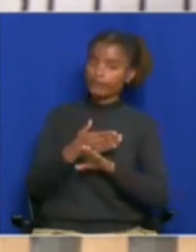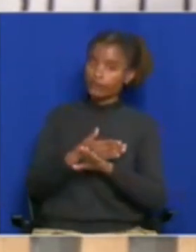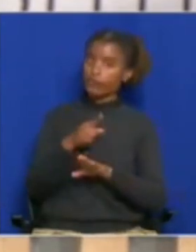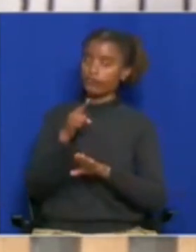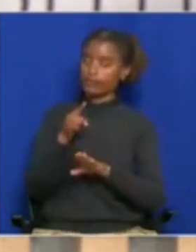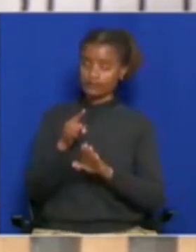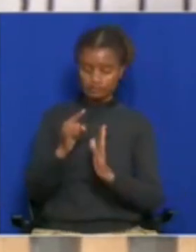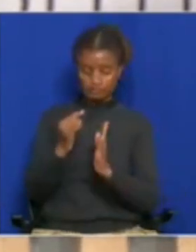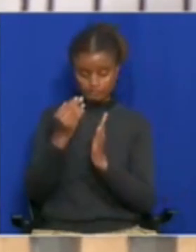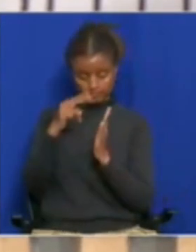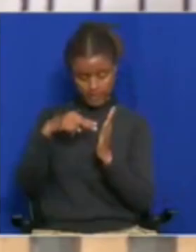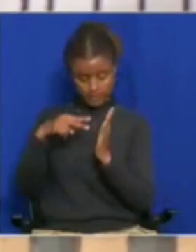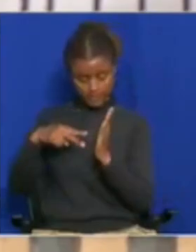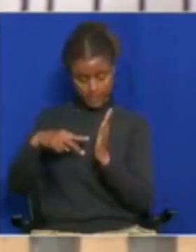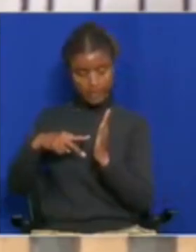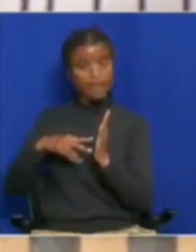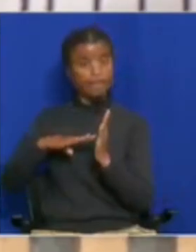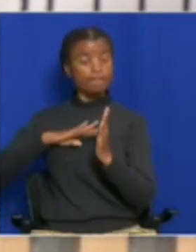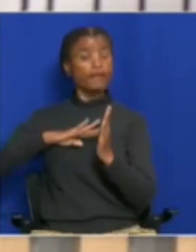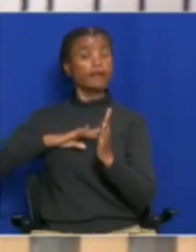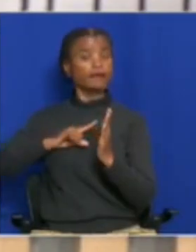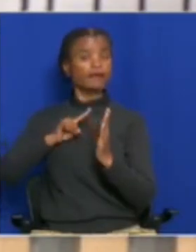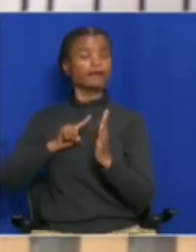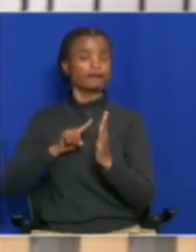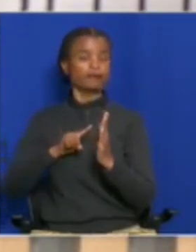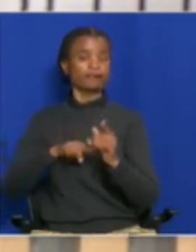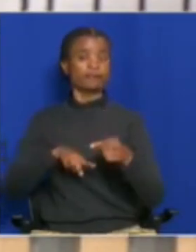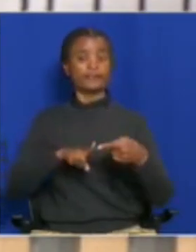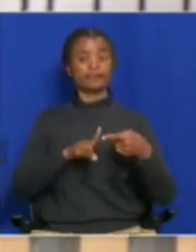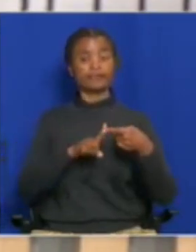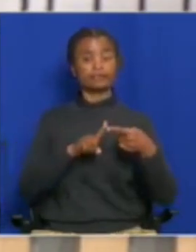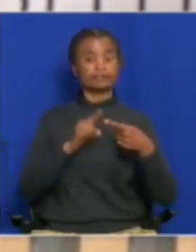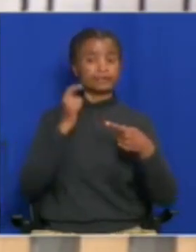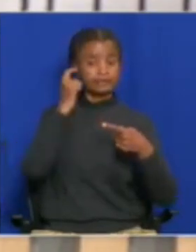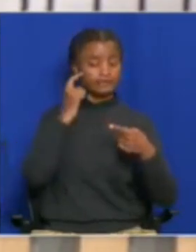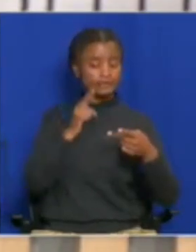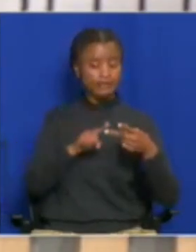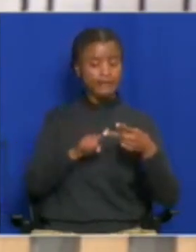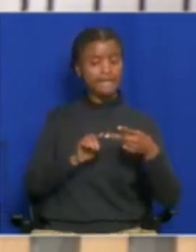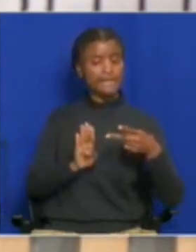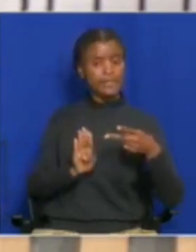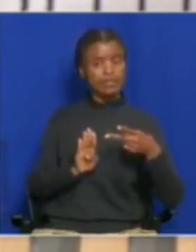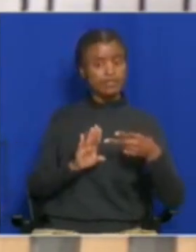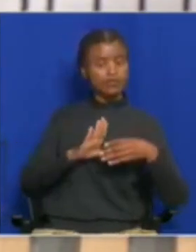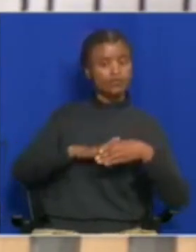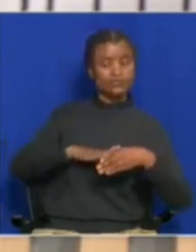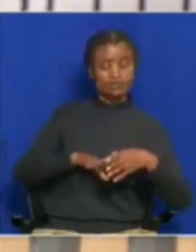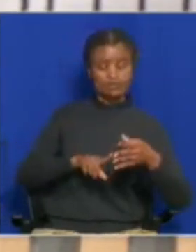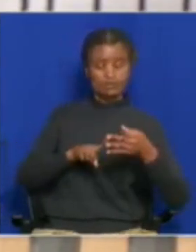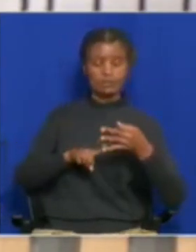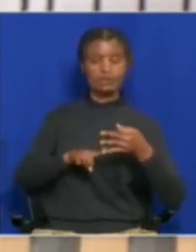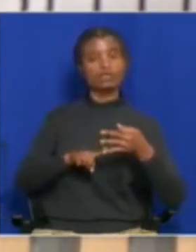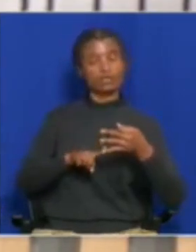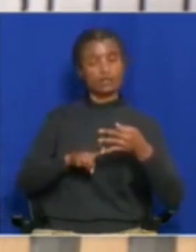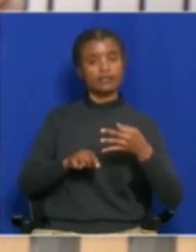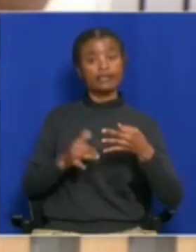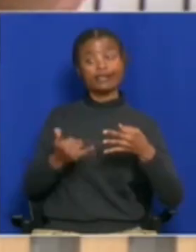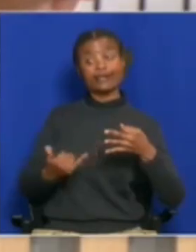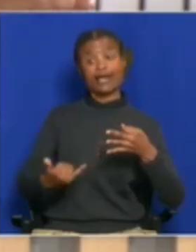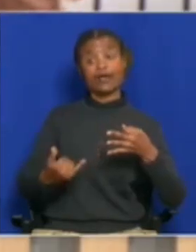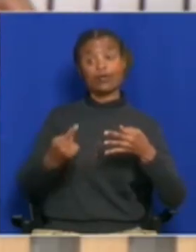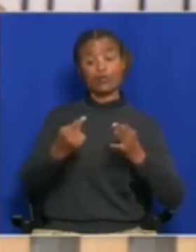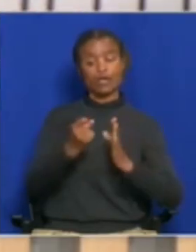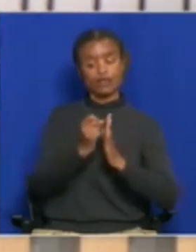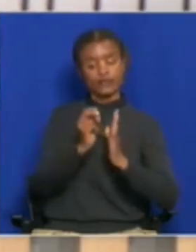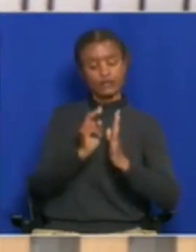of one another. It's first A, the suspicion, B, the grounds. Where in this affidavit do you find